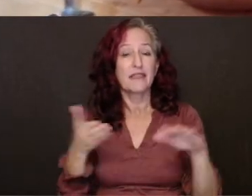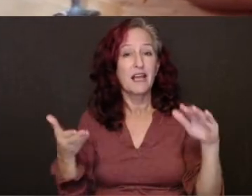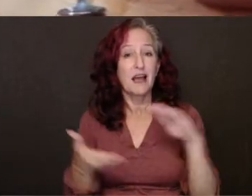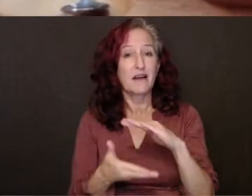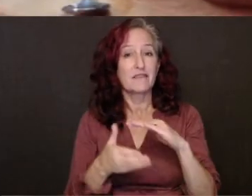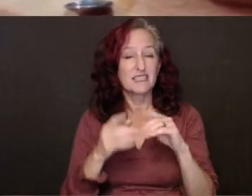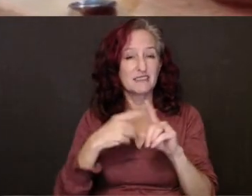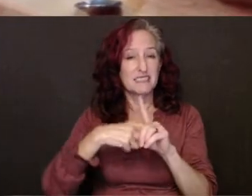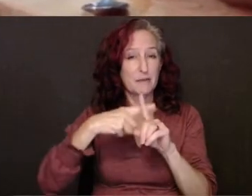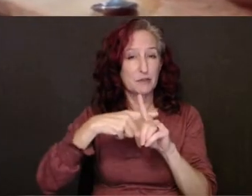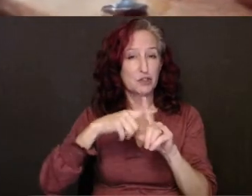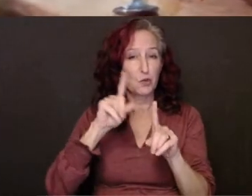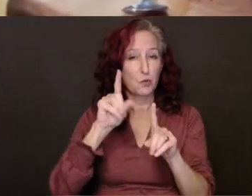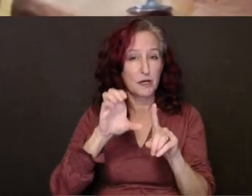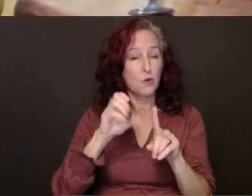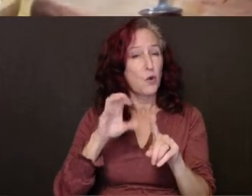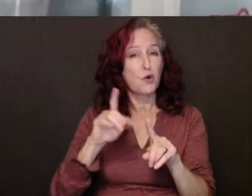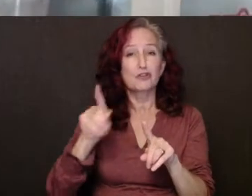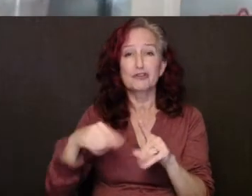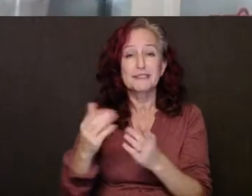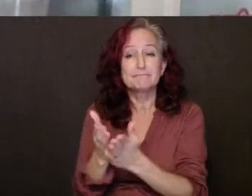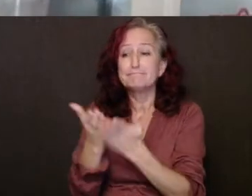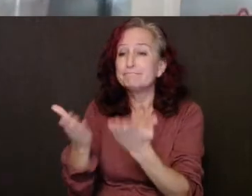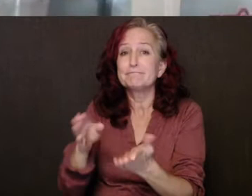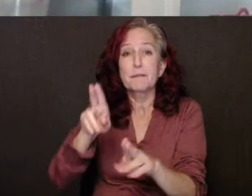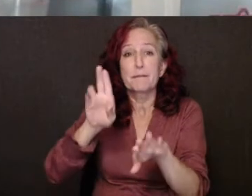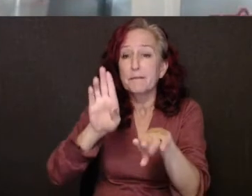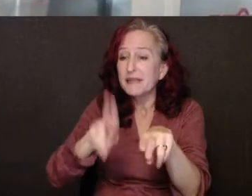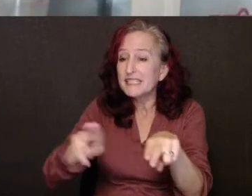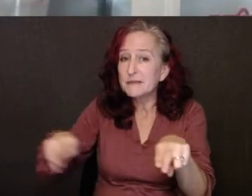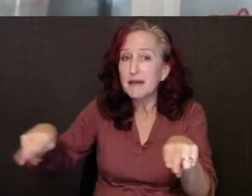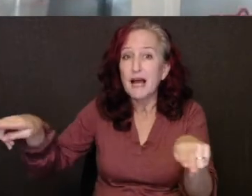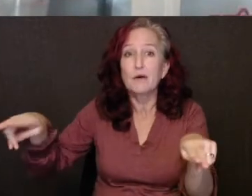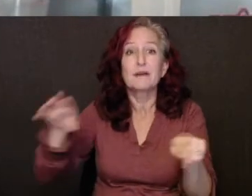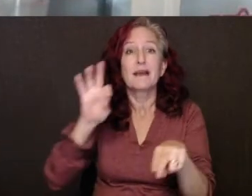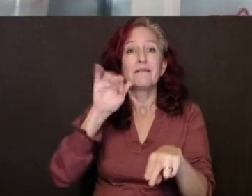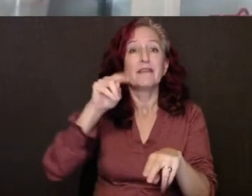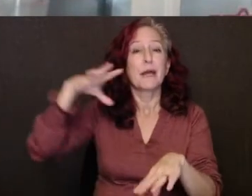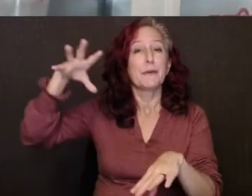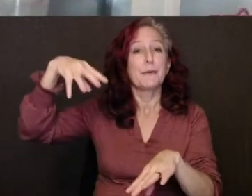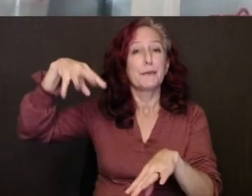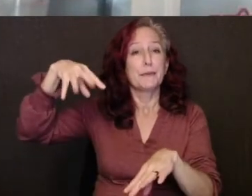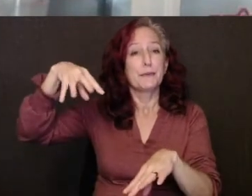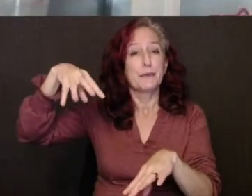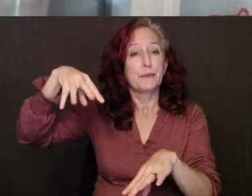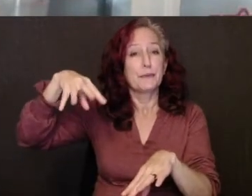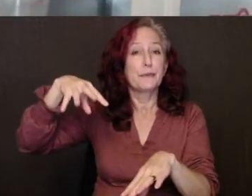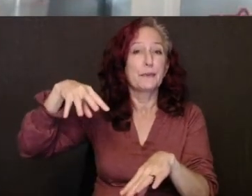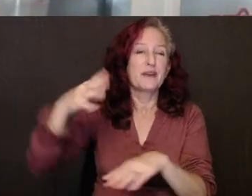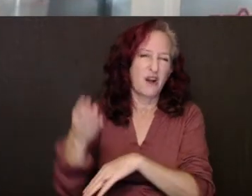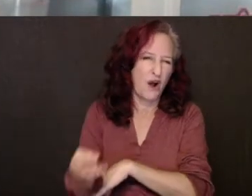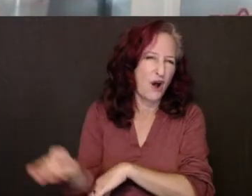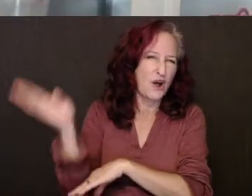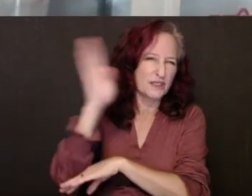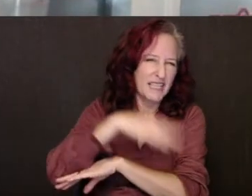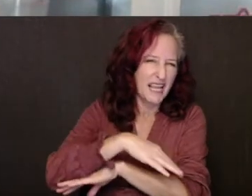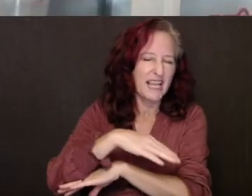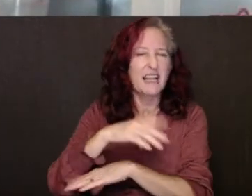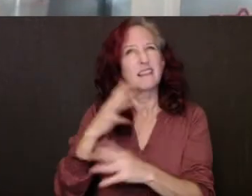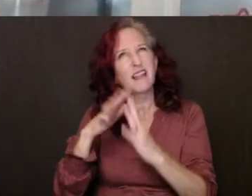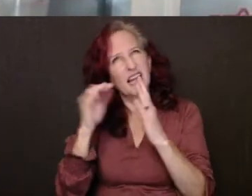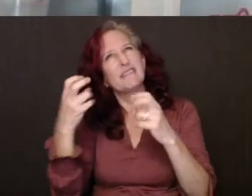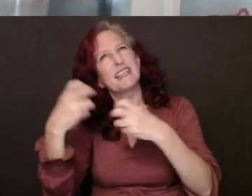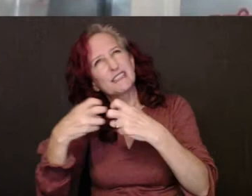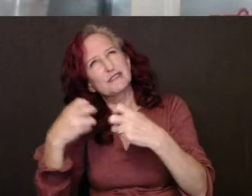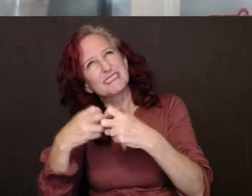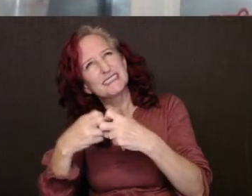market grocery store. Once you get those, you can dehydrate them in the oven on 100, or either you can go ahead and